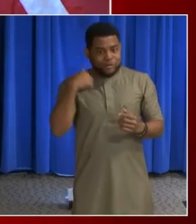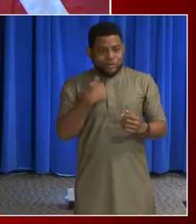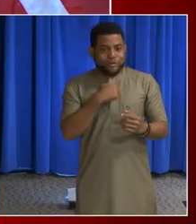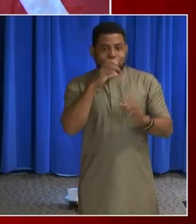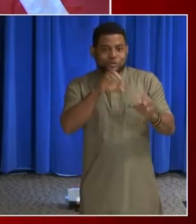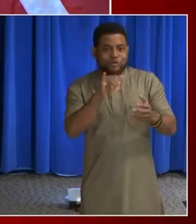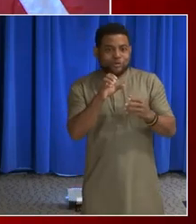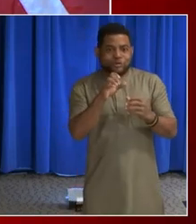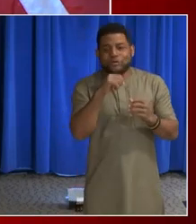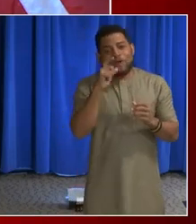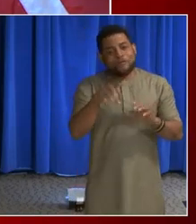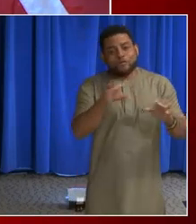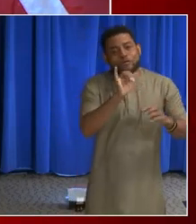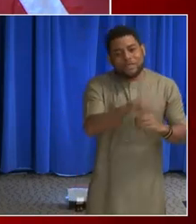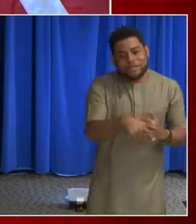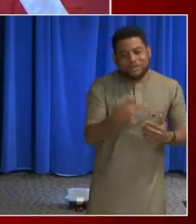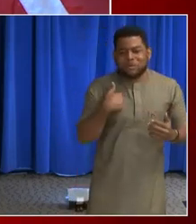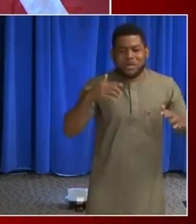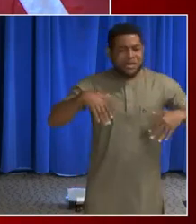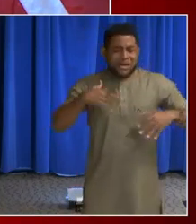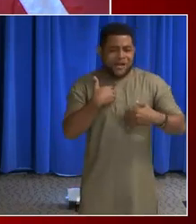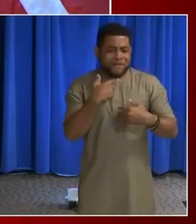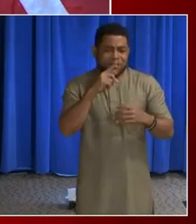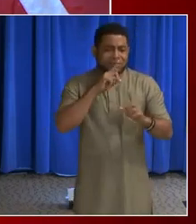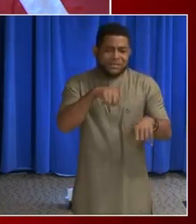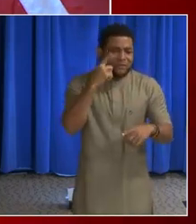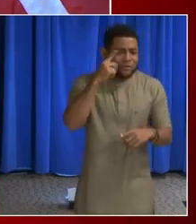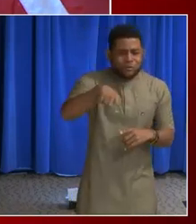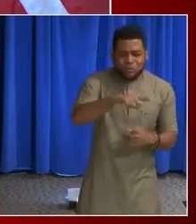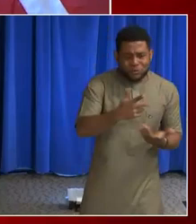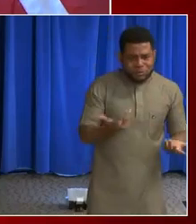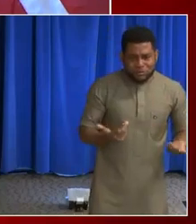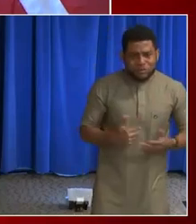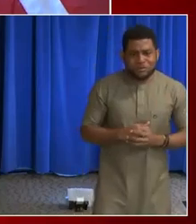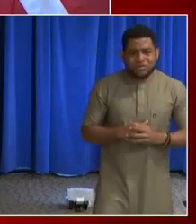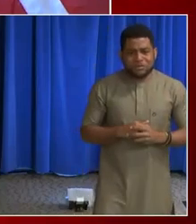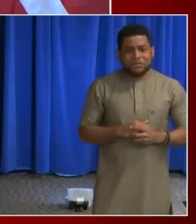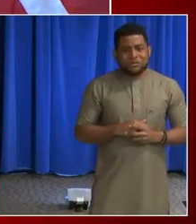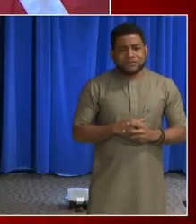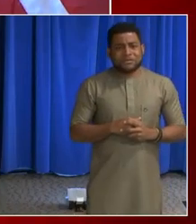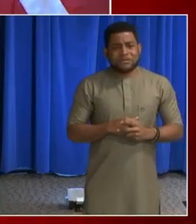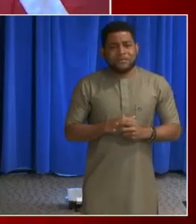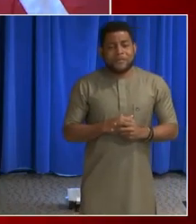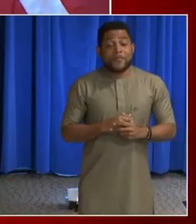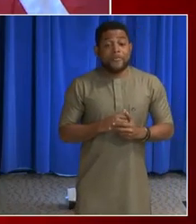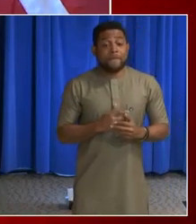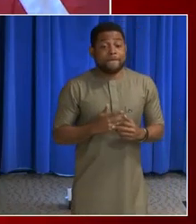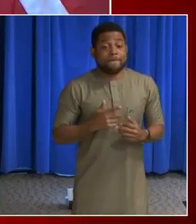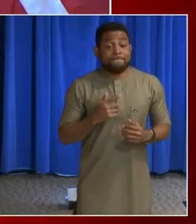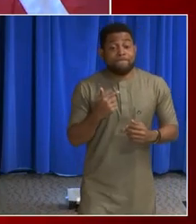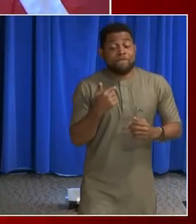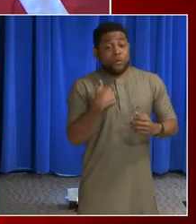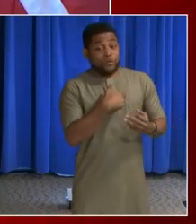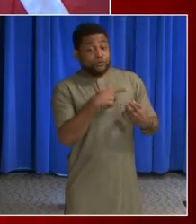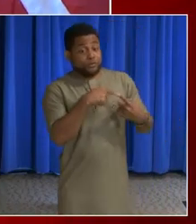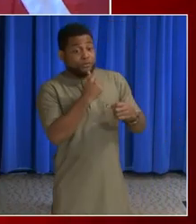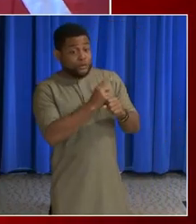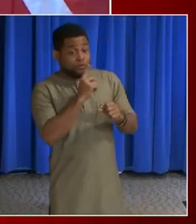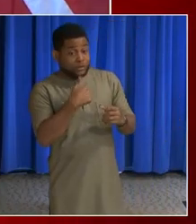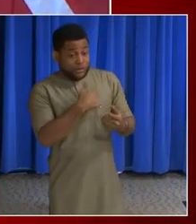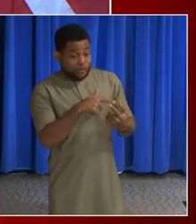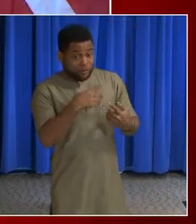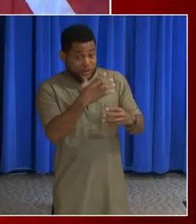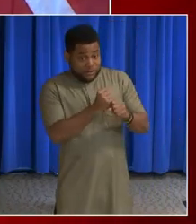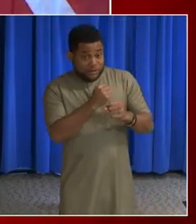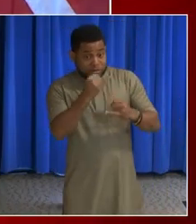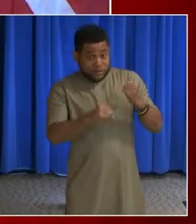those answers for you. So what about those other two vehicles? One second. I want to make sure that we get to the last questions, as I just mentioned. That's another